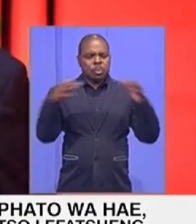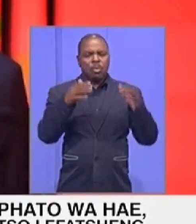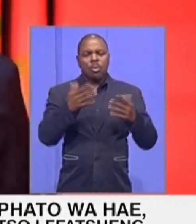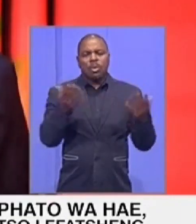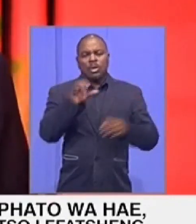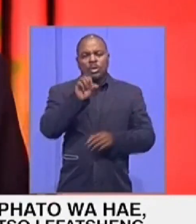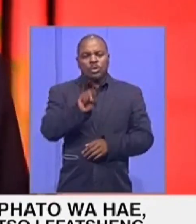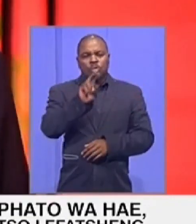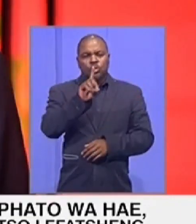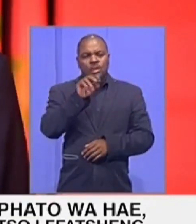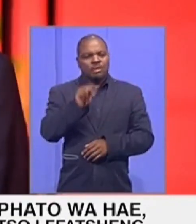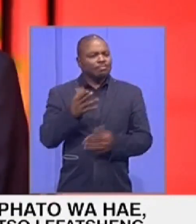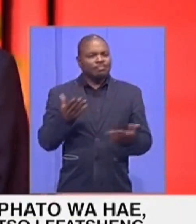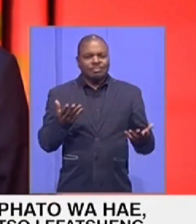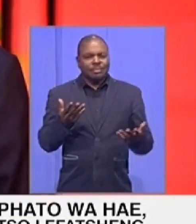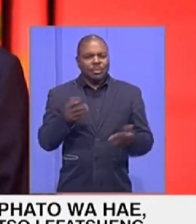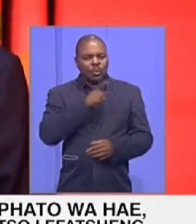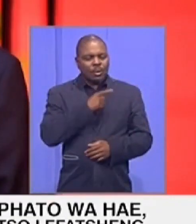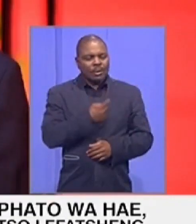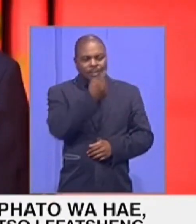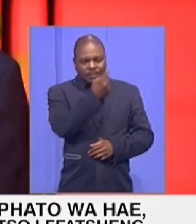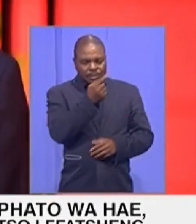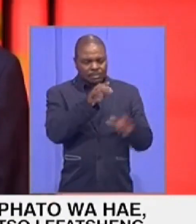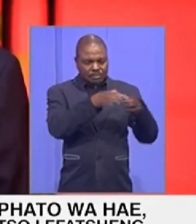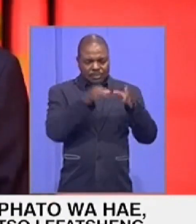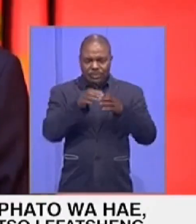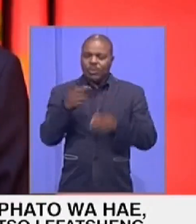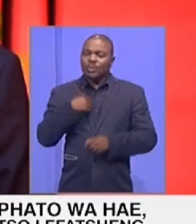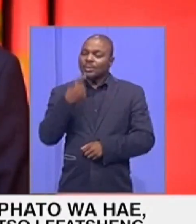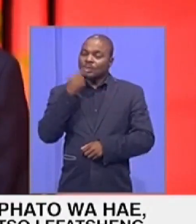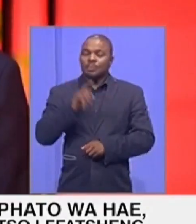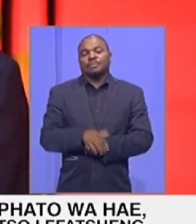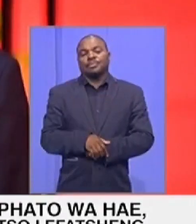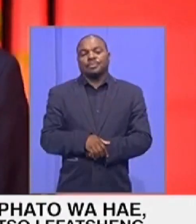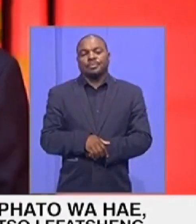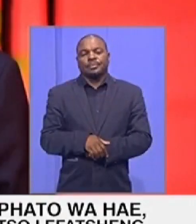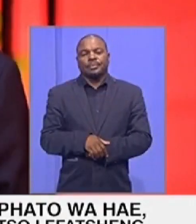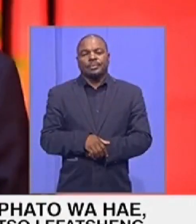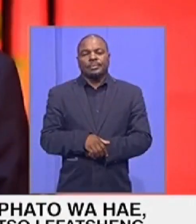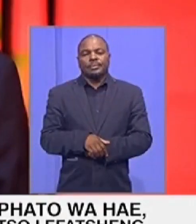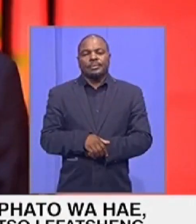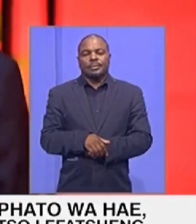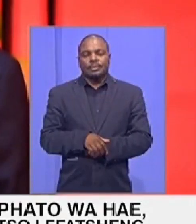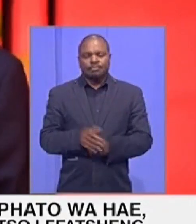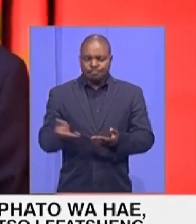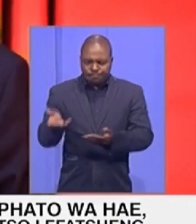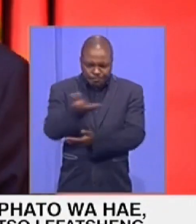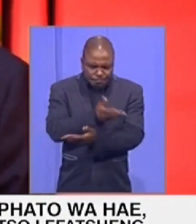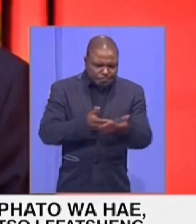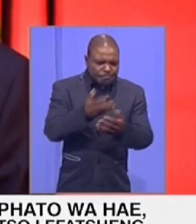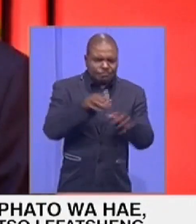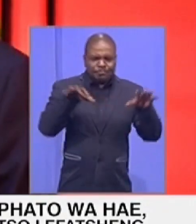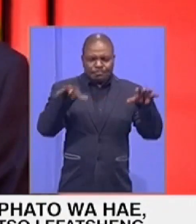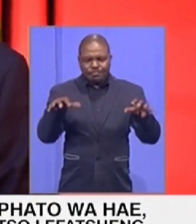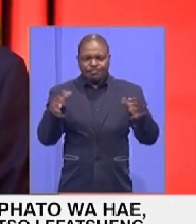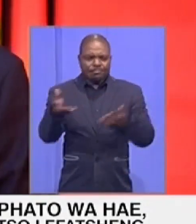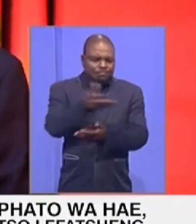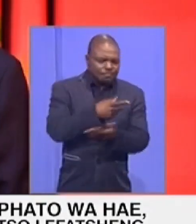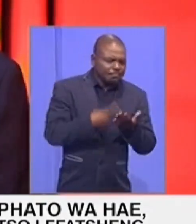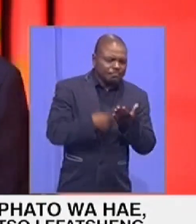issue has been handled by other institutions. We just say that talk to one another. It's not outsiders who are going to